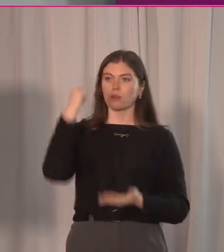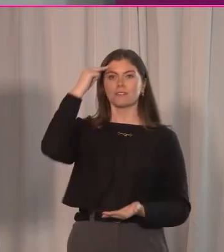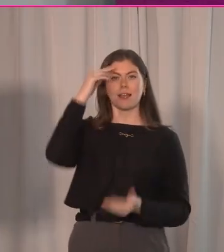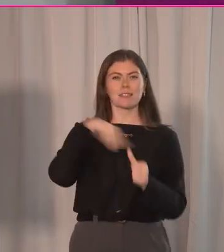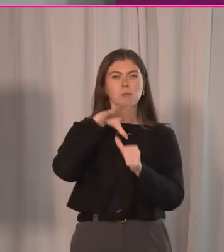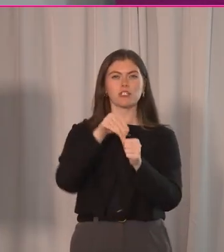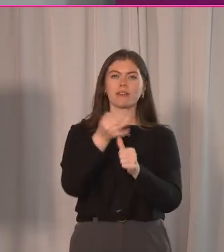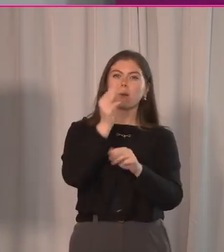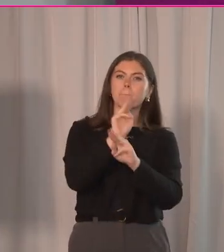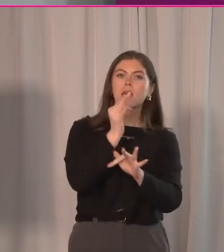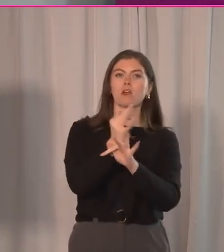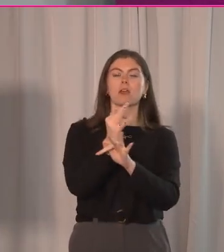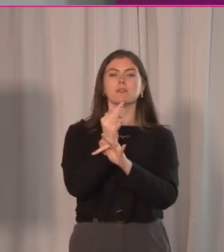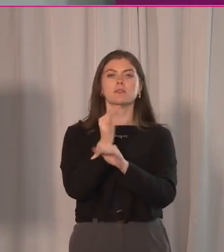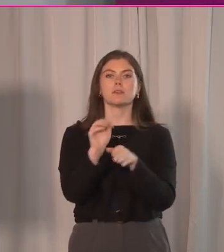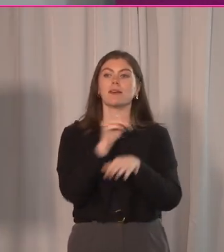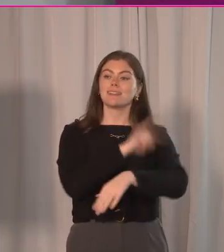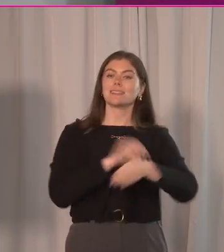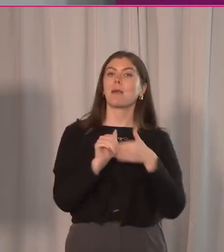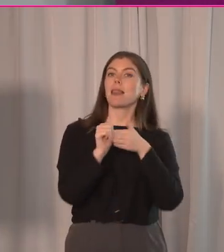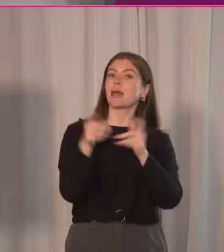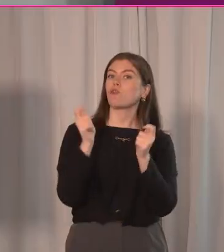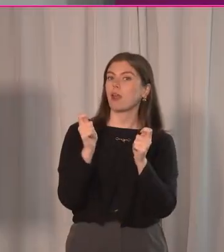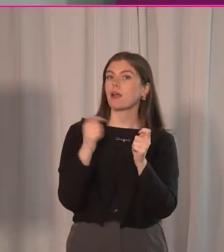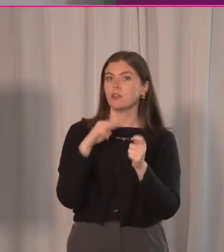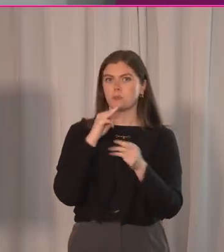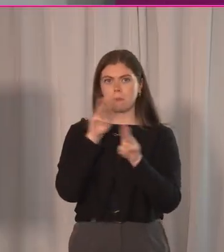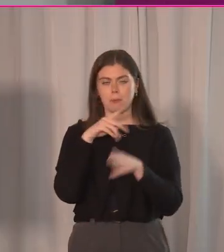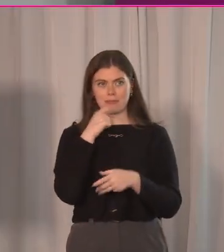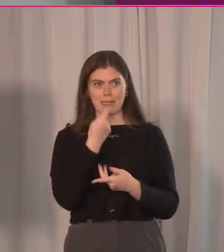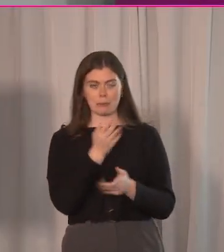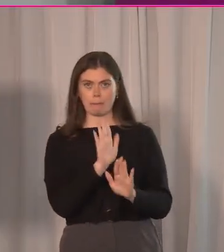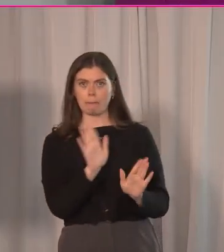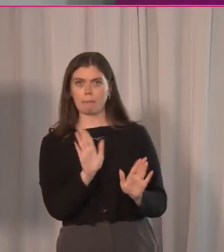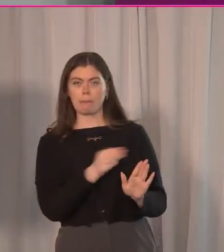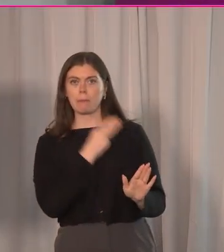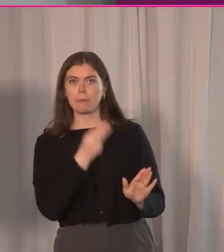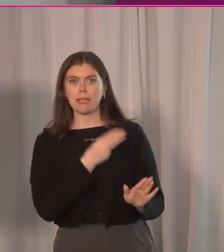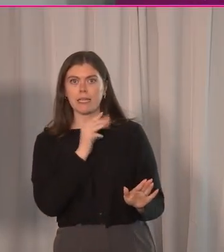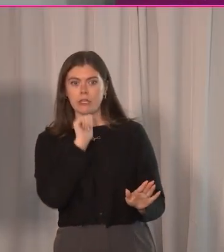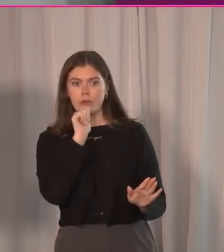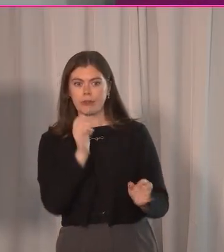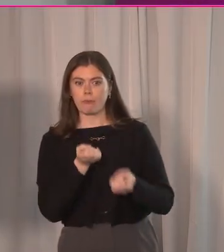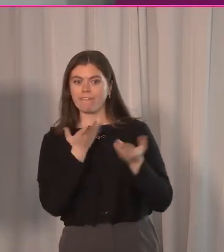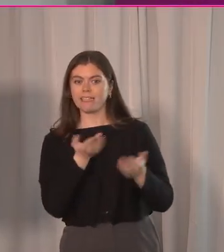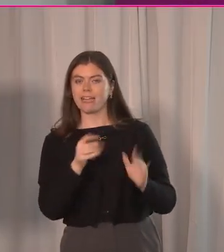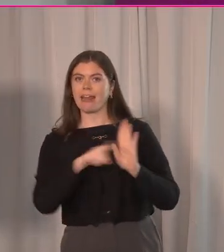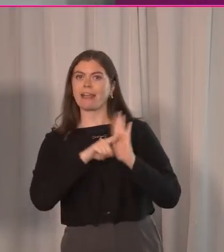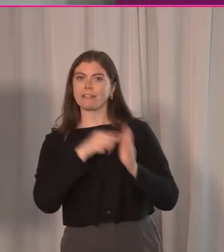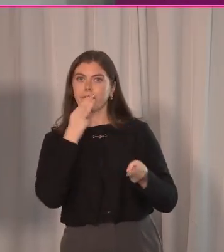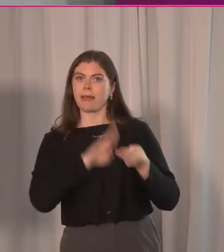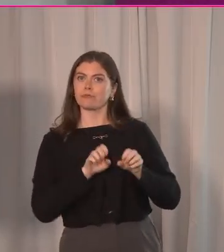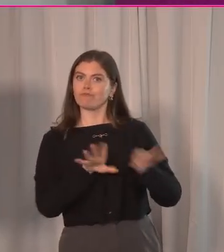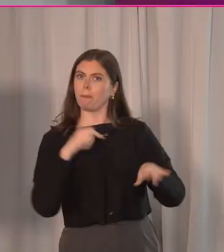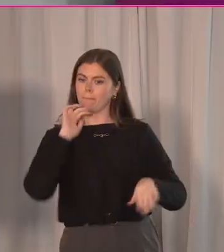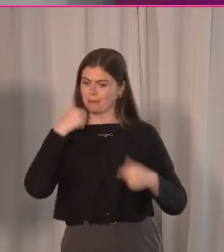parent and disabled-led training, where people are saying, please don't be giving these kind of negative messages, because I celebrate